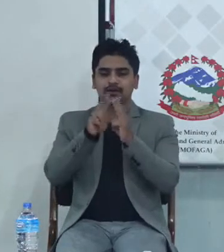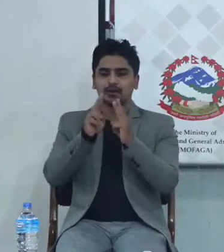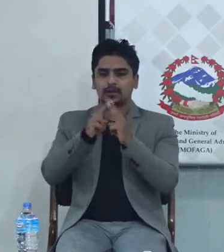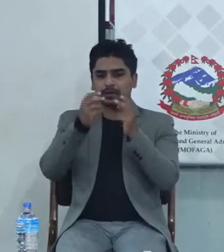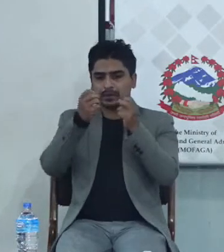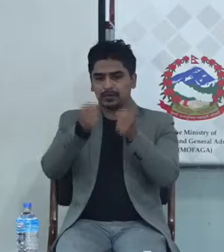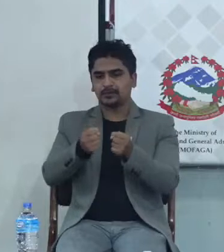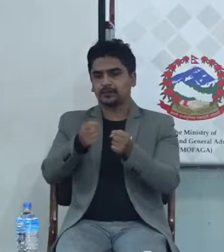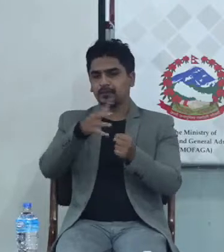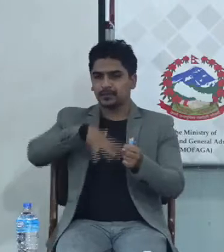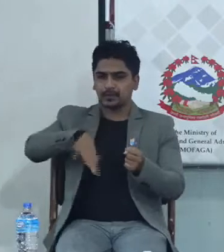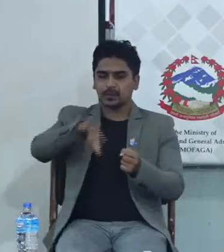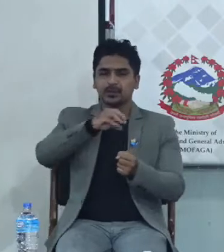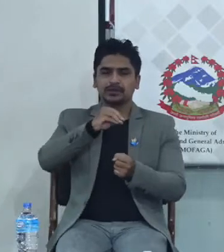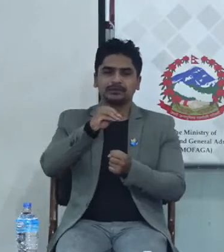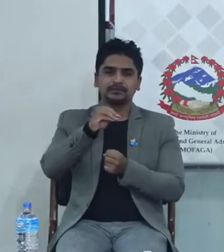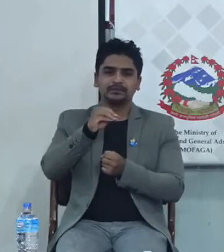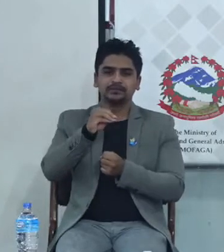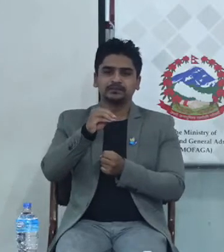namaste to all and greetings.